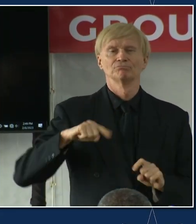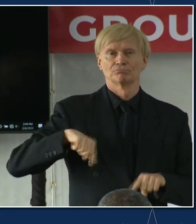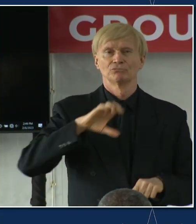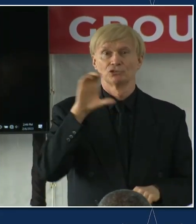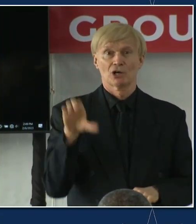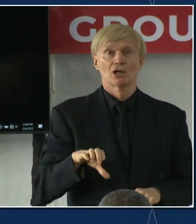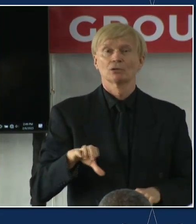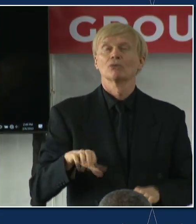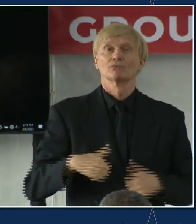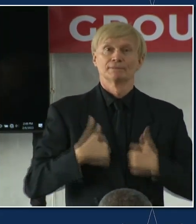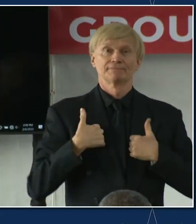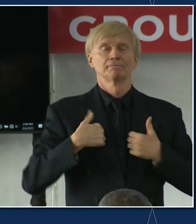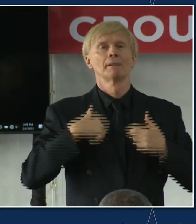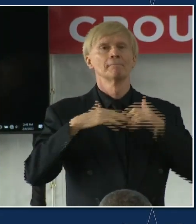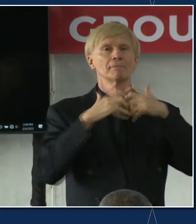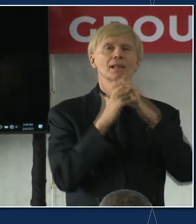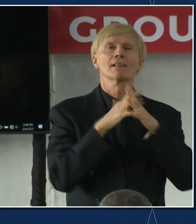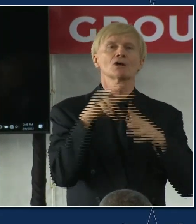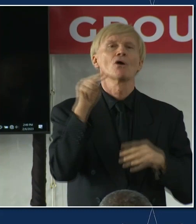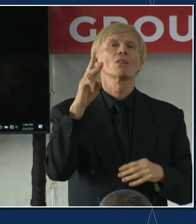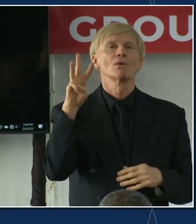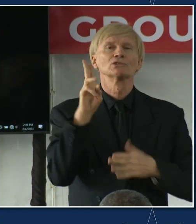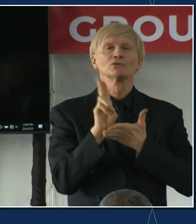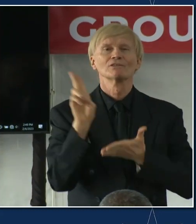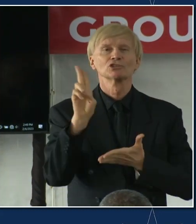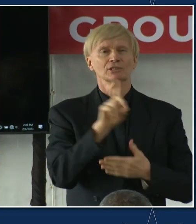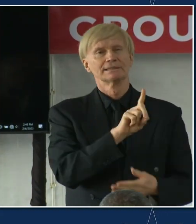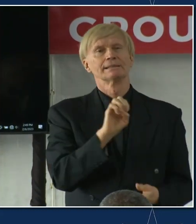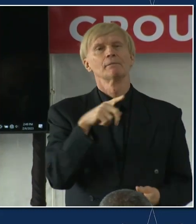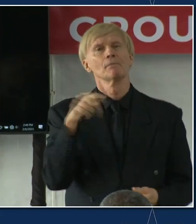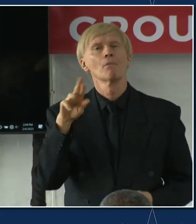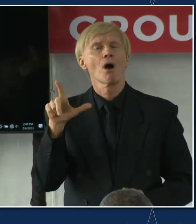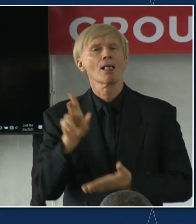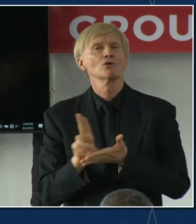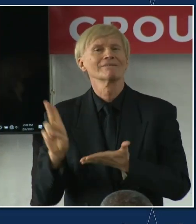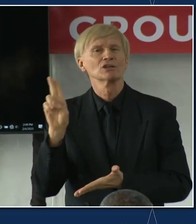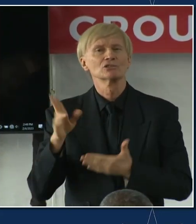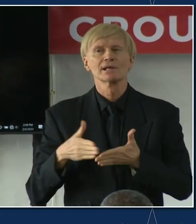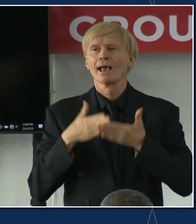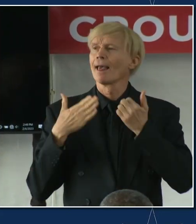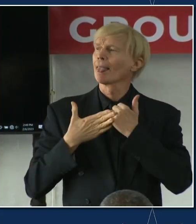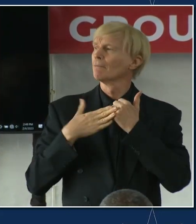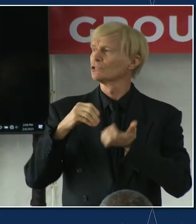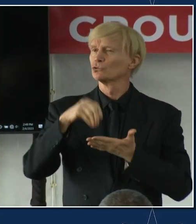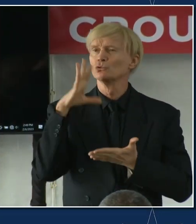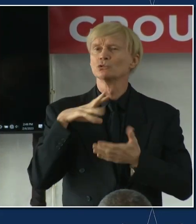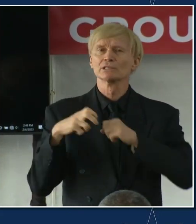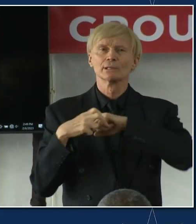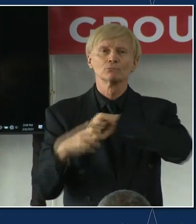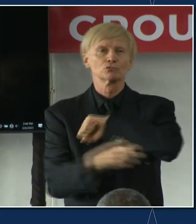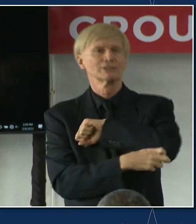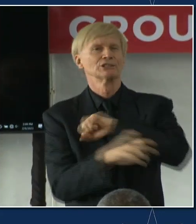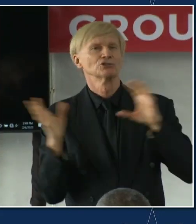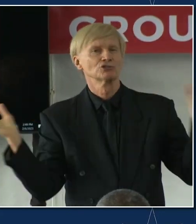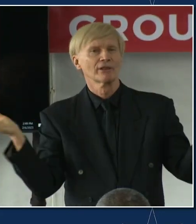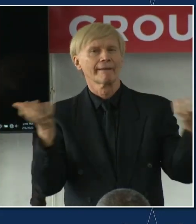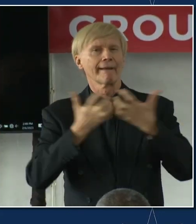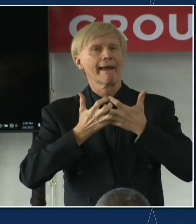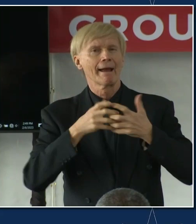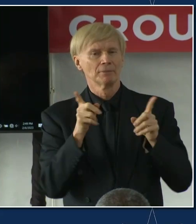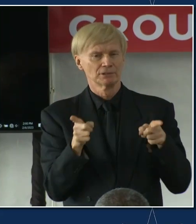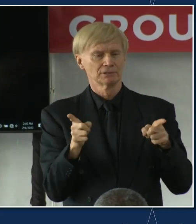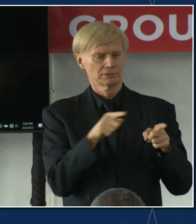some programs at Northwestern University and DePaul University that helped students bridge the gap between and help them get